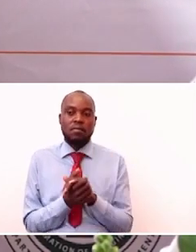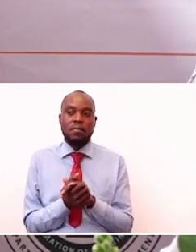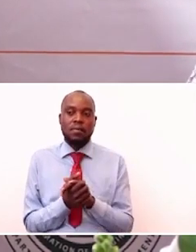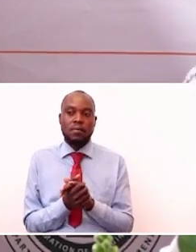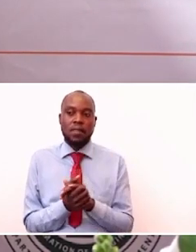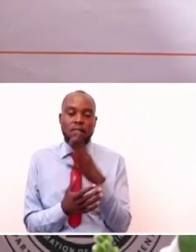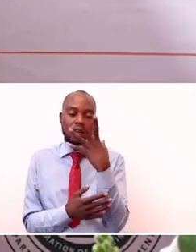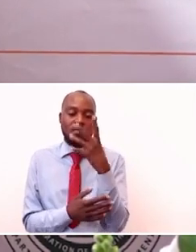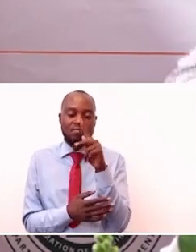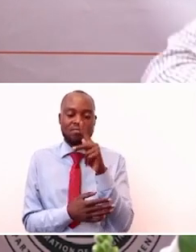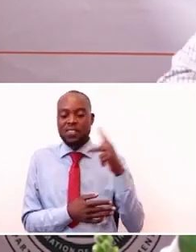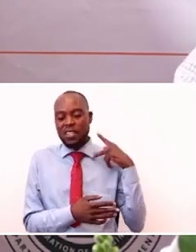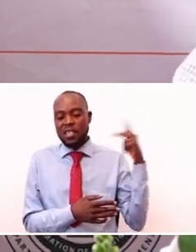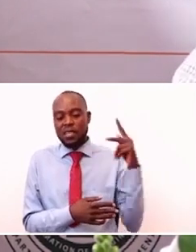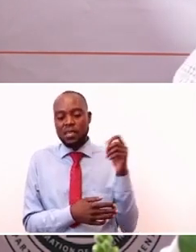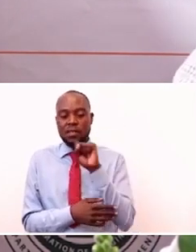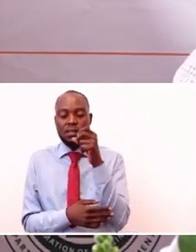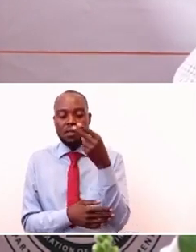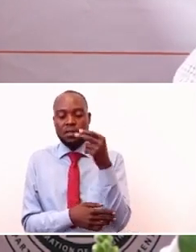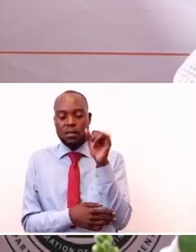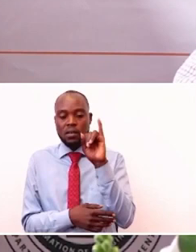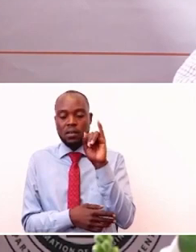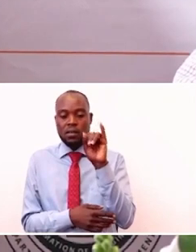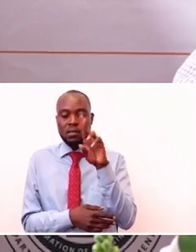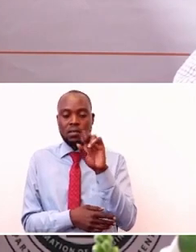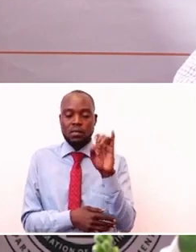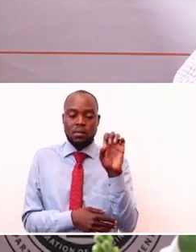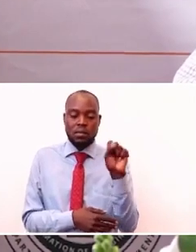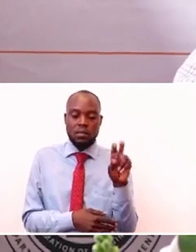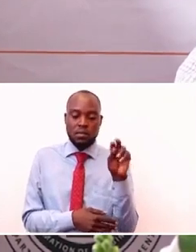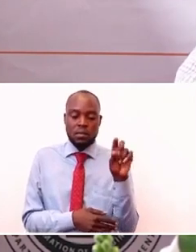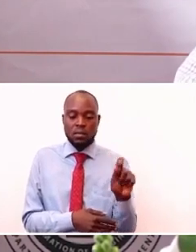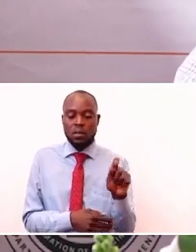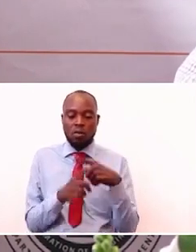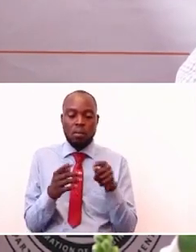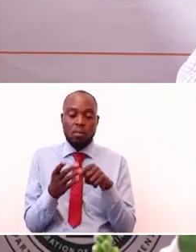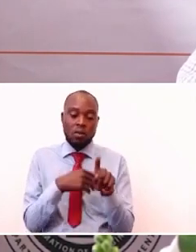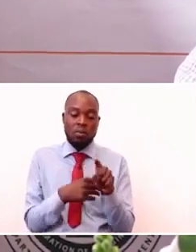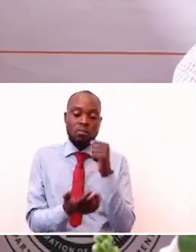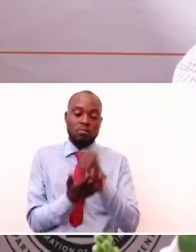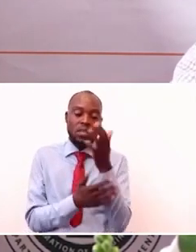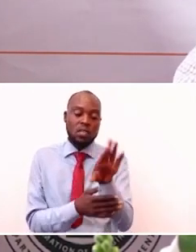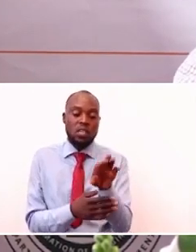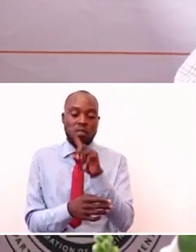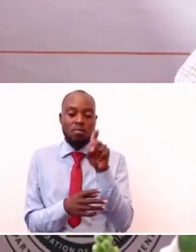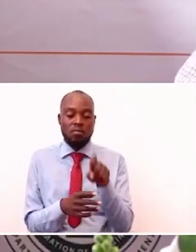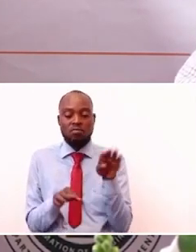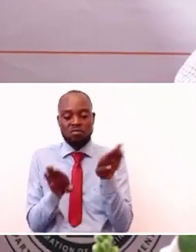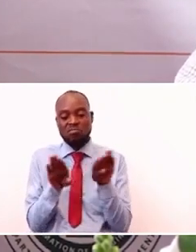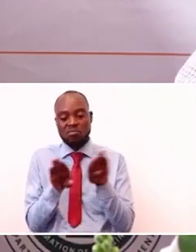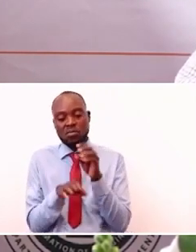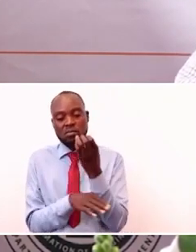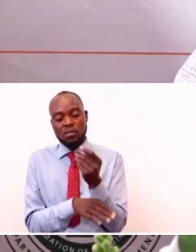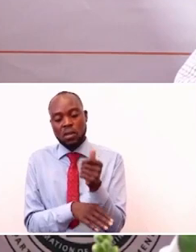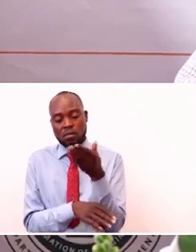Kenya shillings, but you can go to a digital lender and ask for that same amount. So there's a lot of unbanked people who've benefited,